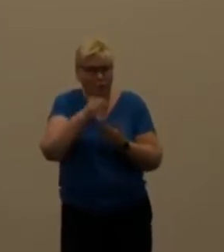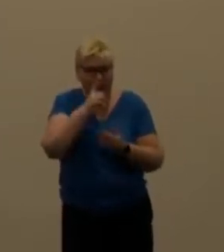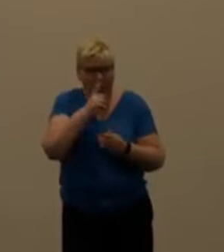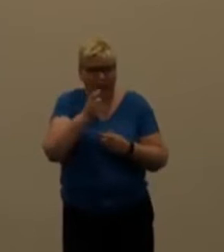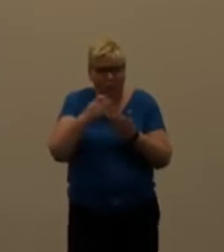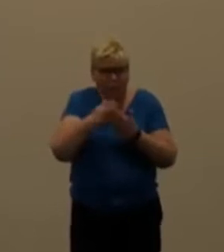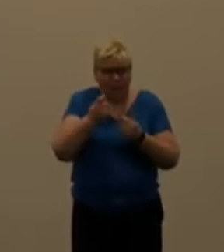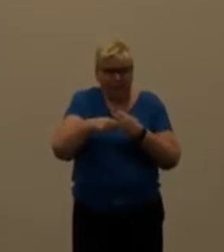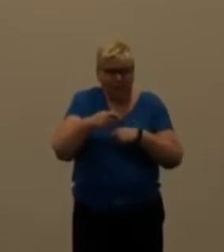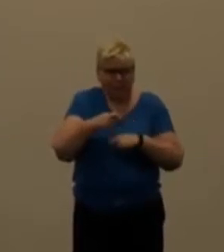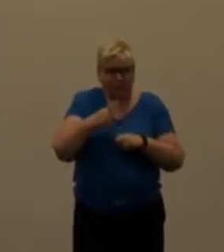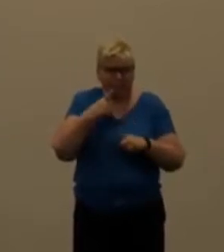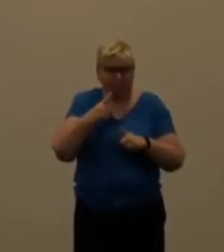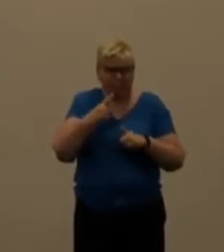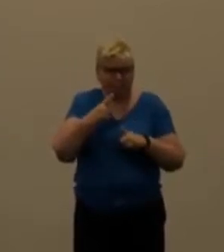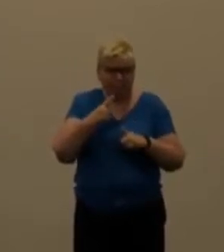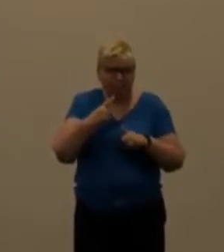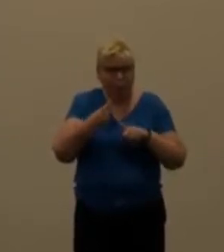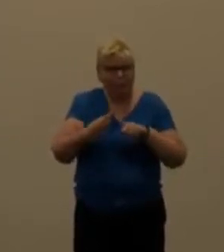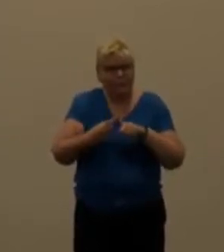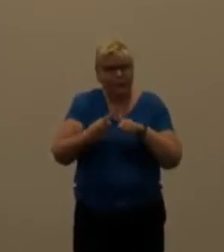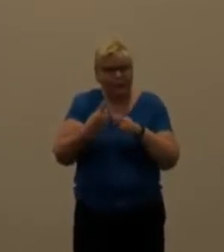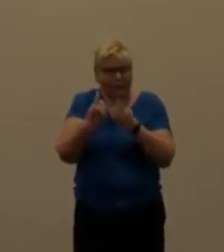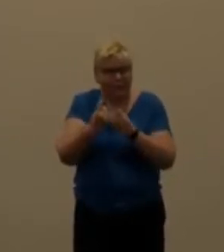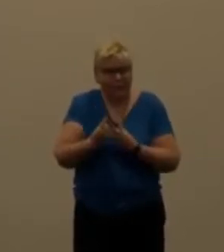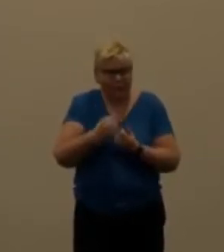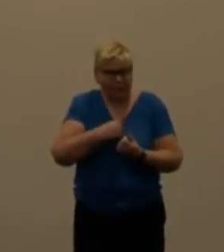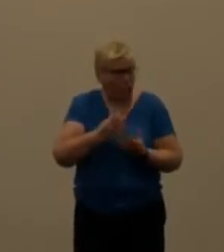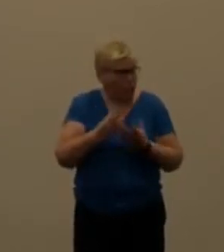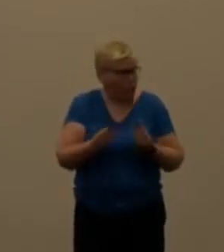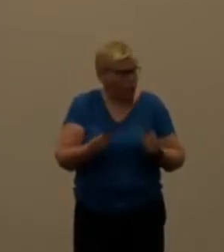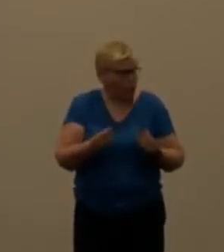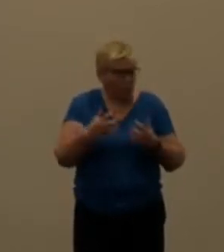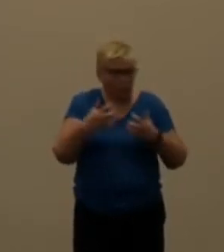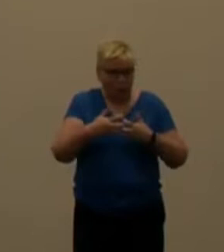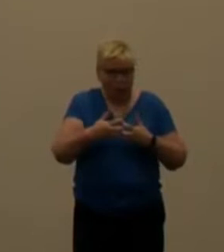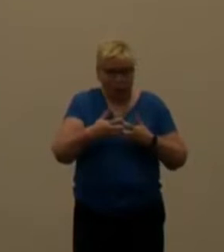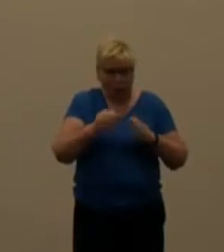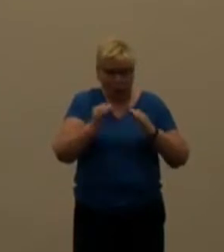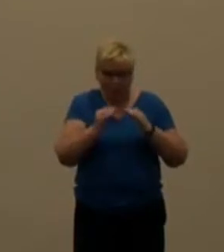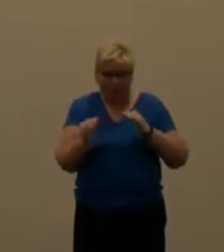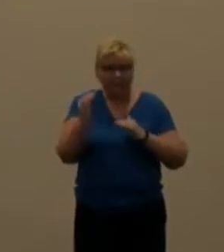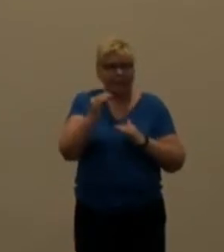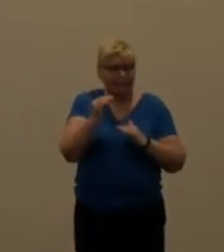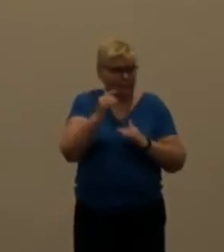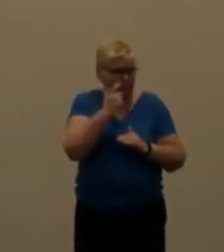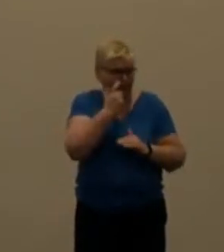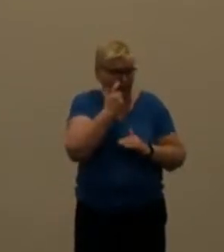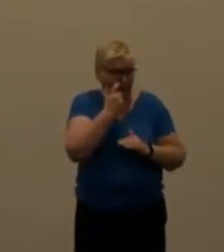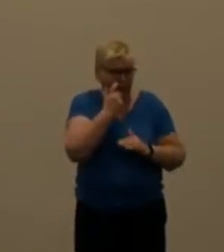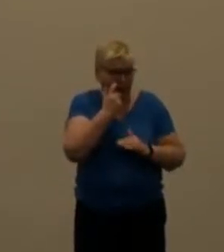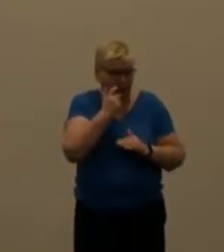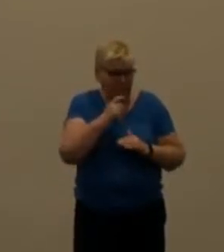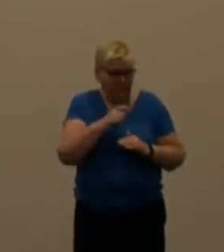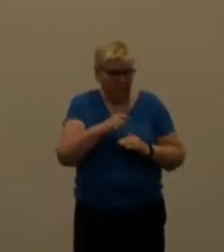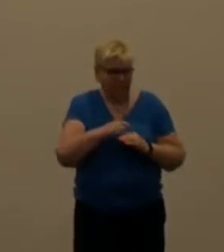automate things in that in our solution? How can we bring it really to the next level and to